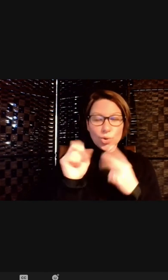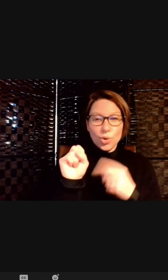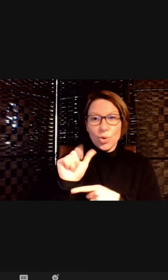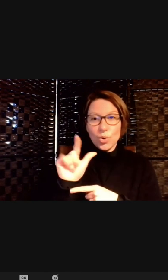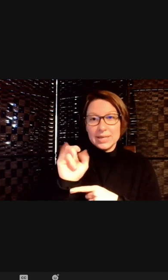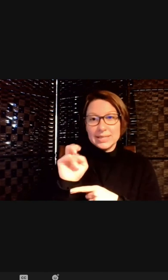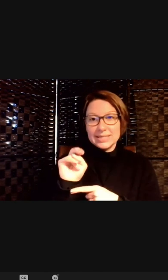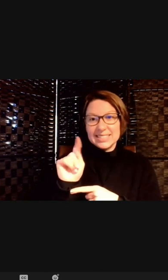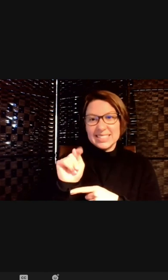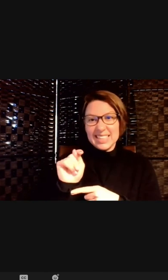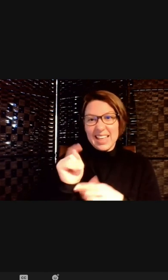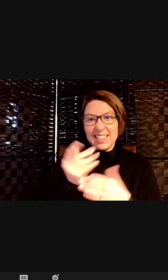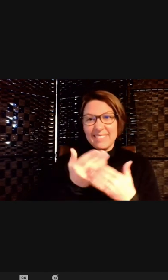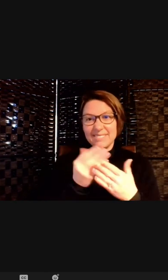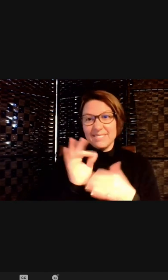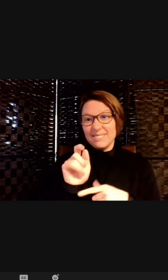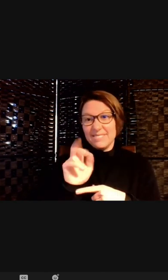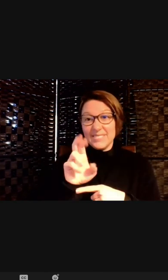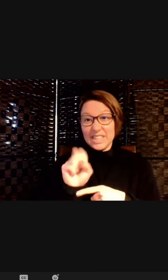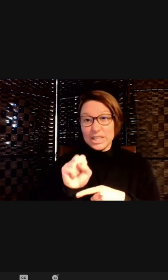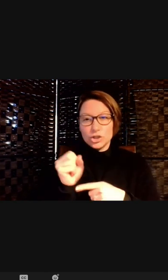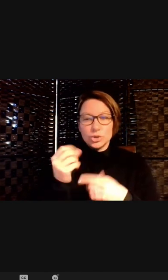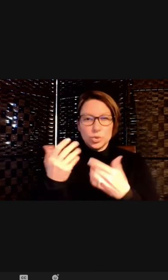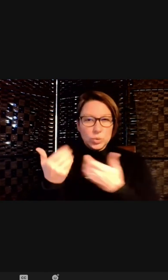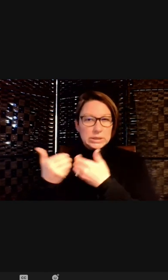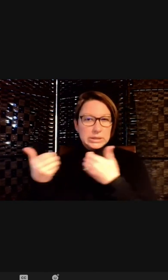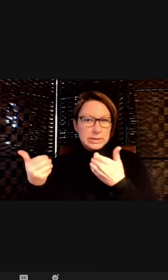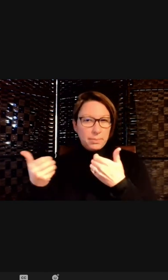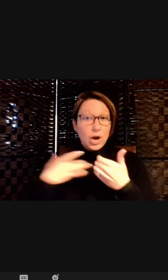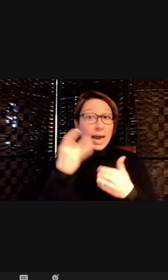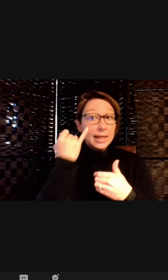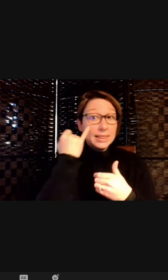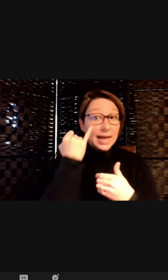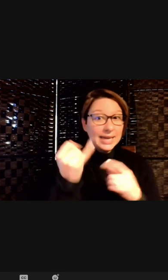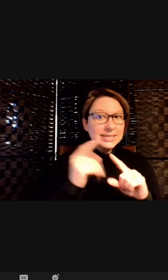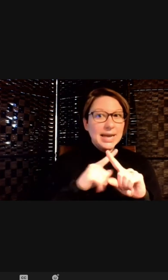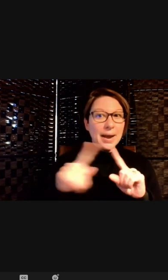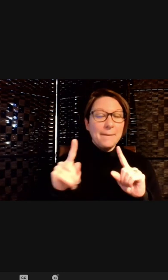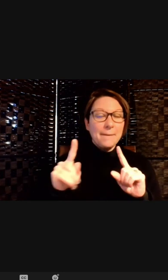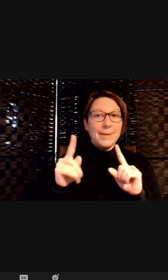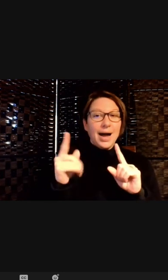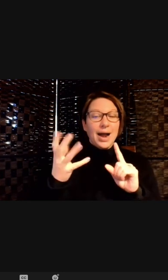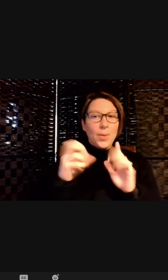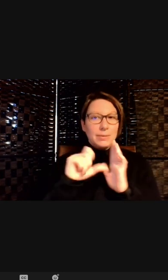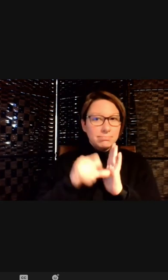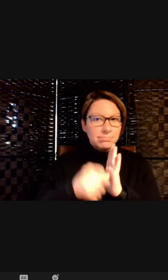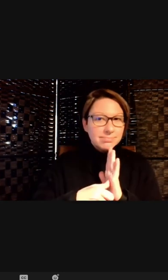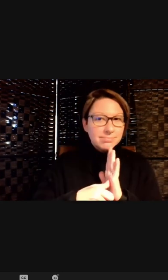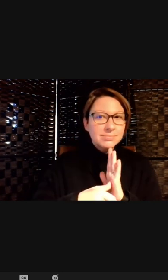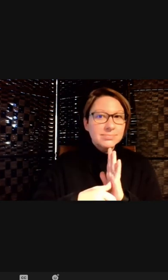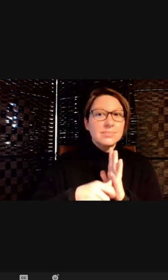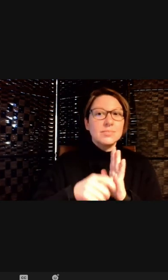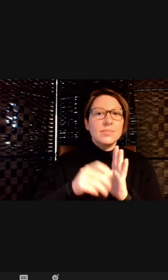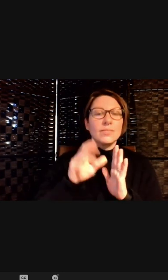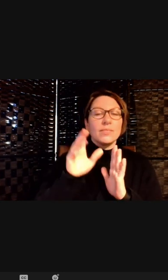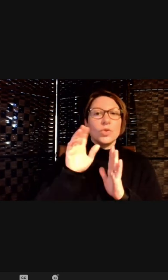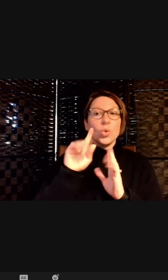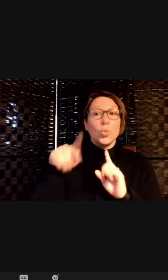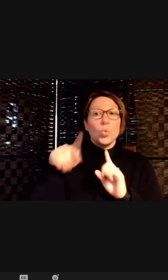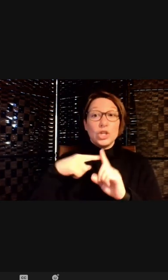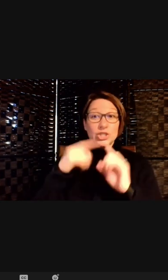that information separate. So I like that idea, but I also just feel responsible to make sure that everyone knows that when